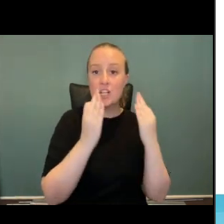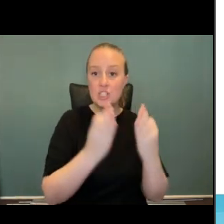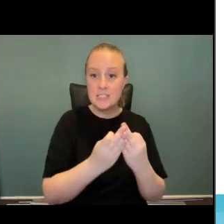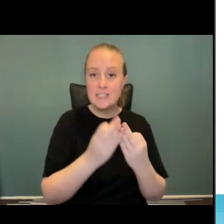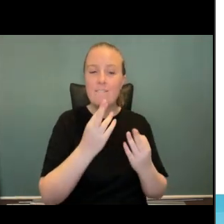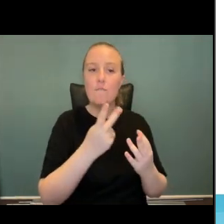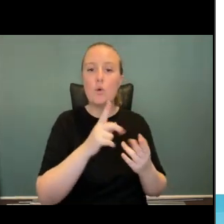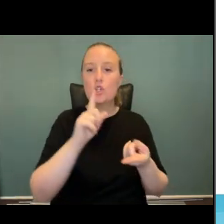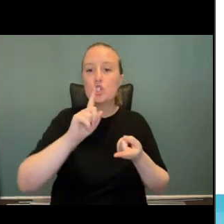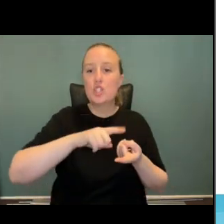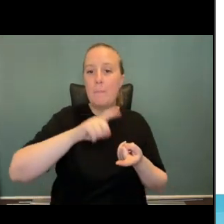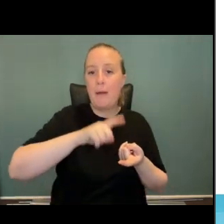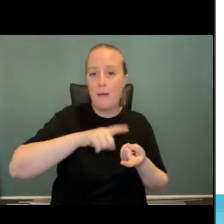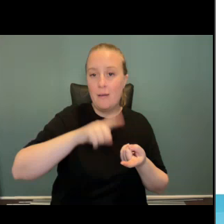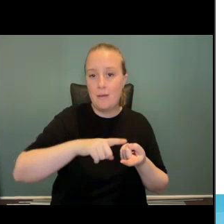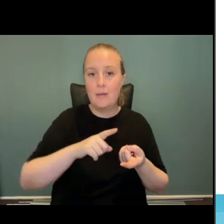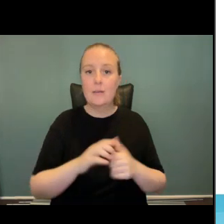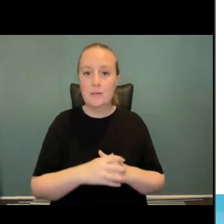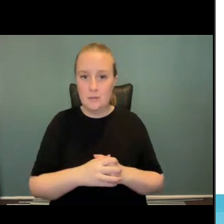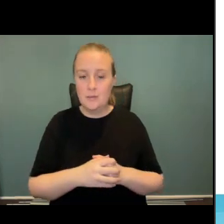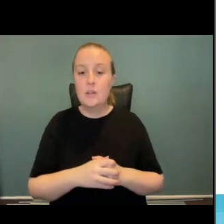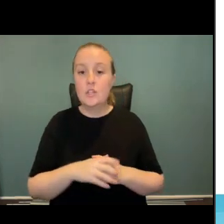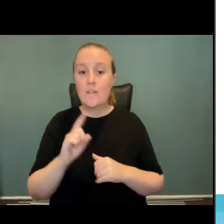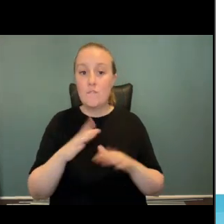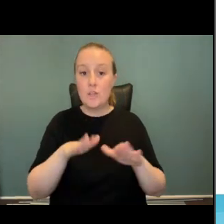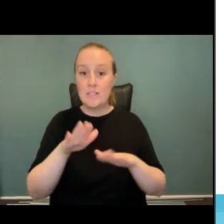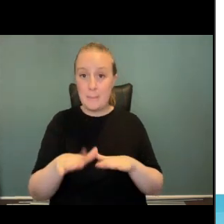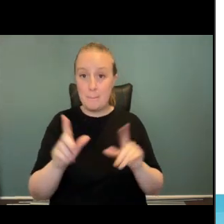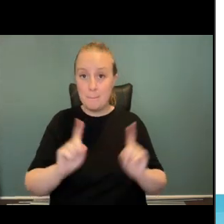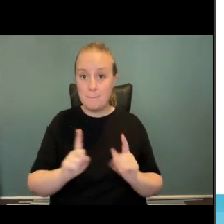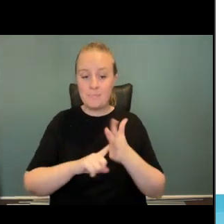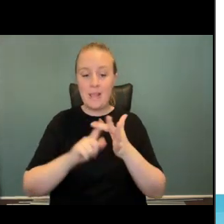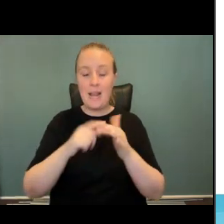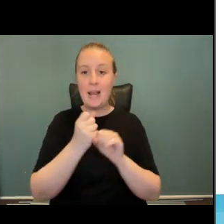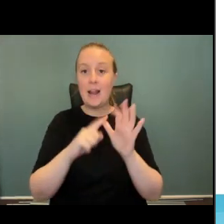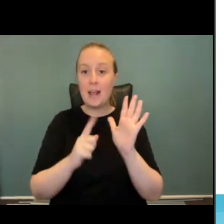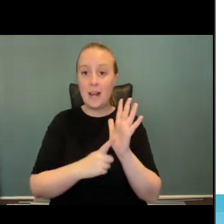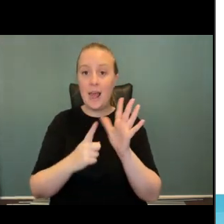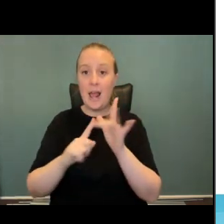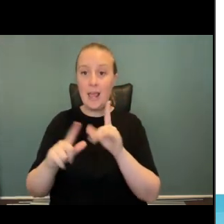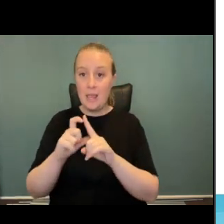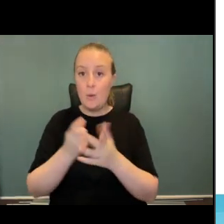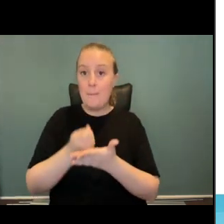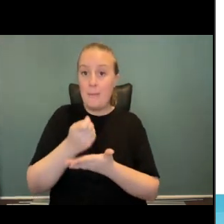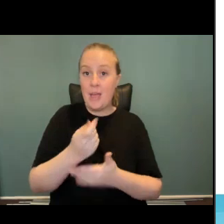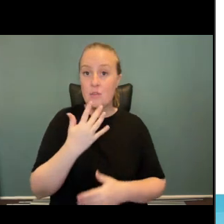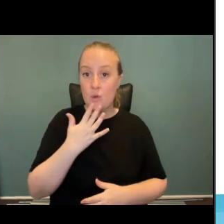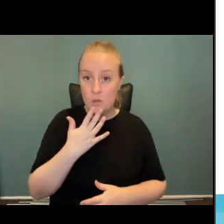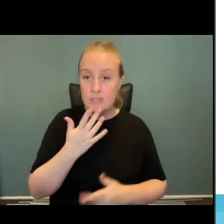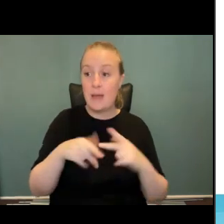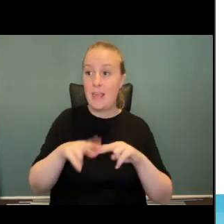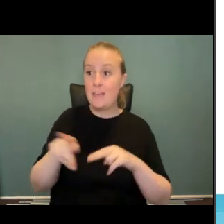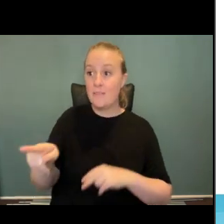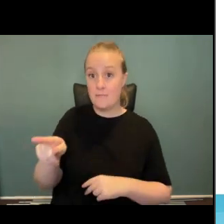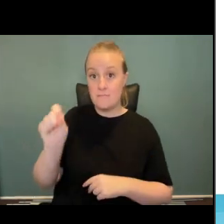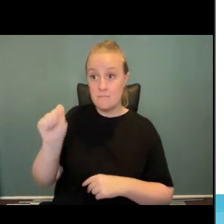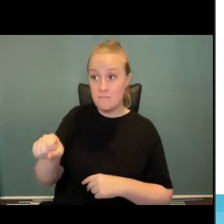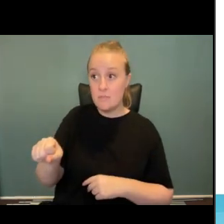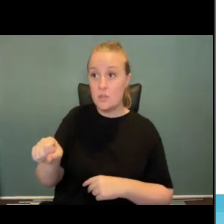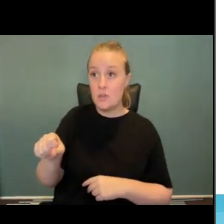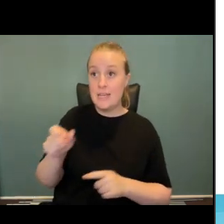amount. The first step is that Legal Aid will pay those costs, but if they are found to be the father, that's what the acknowledgement of debt